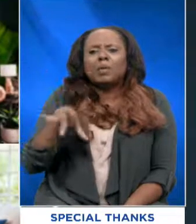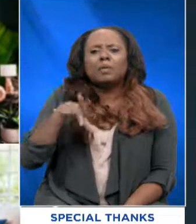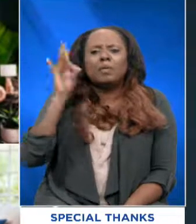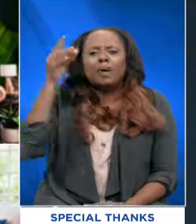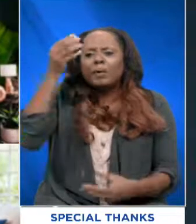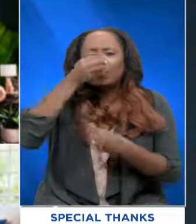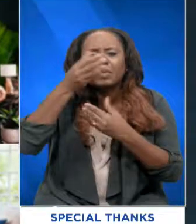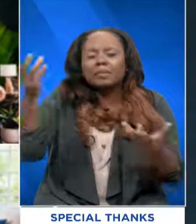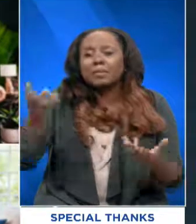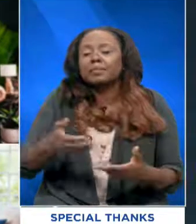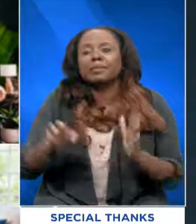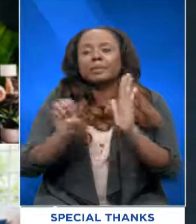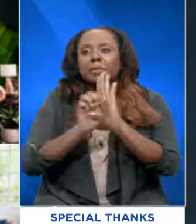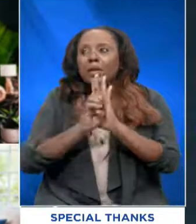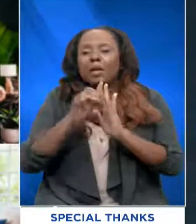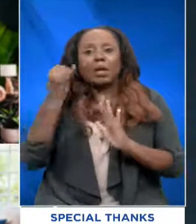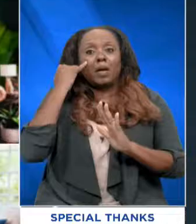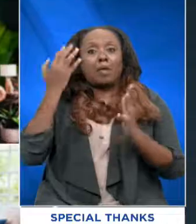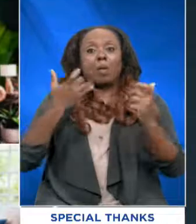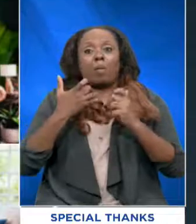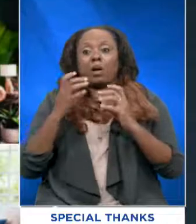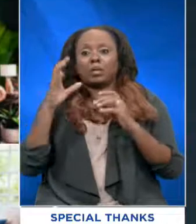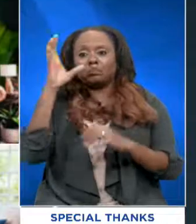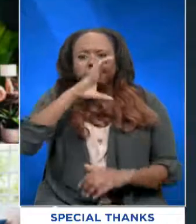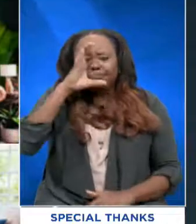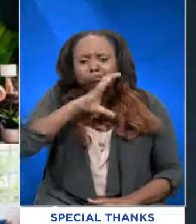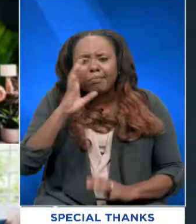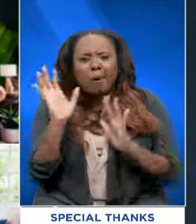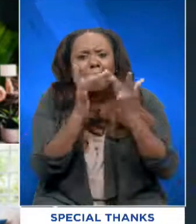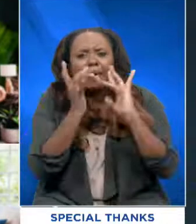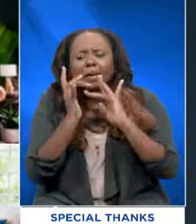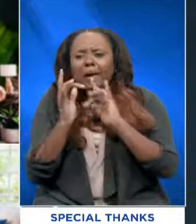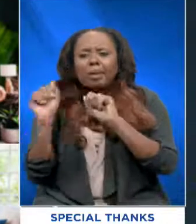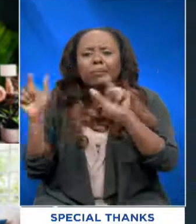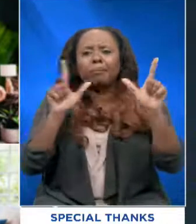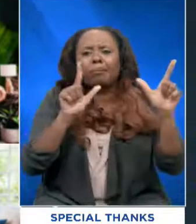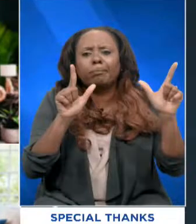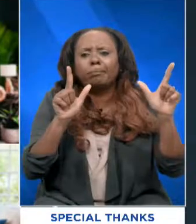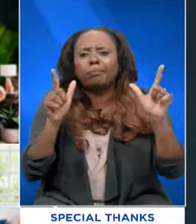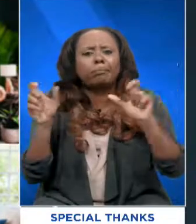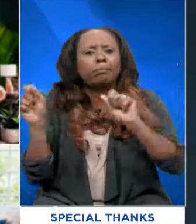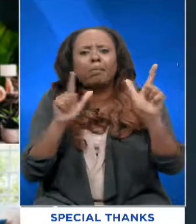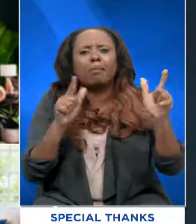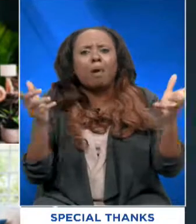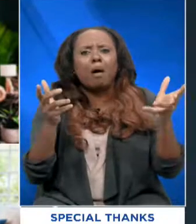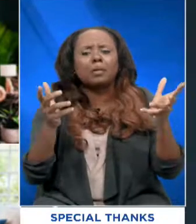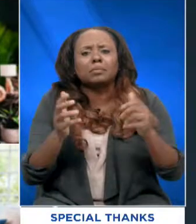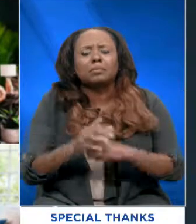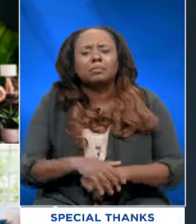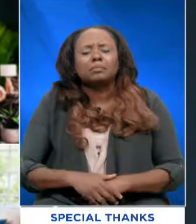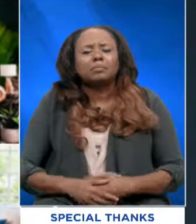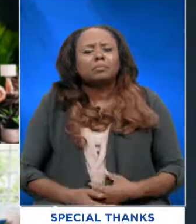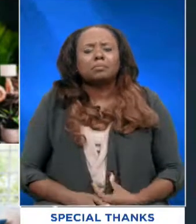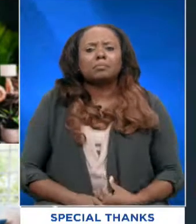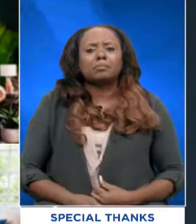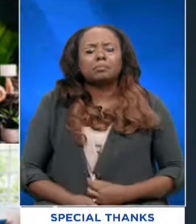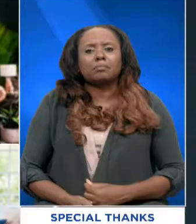instance, if I wanted to go online to reinforce this kind of information, where would I go?